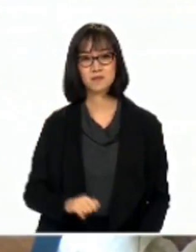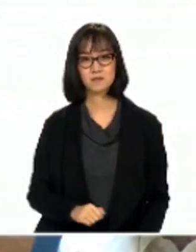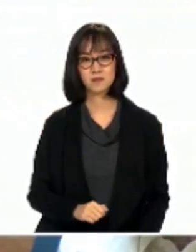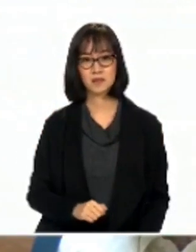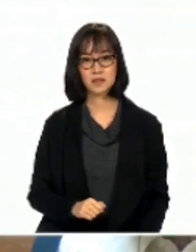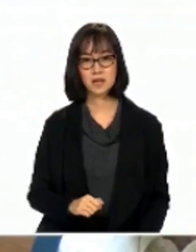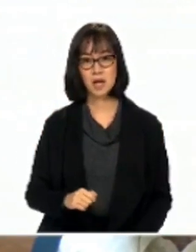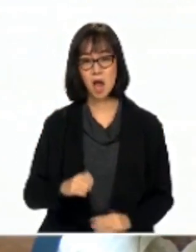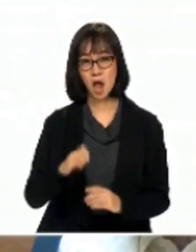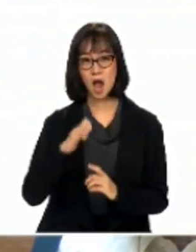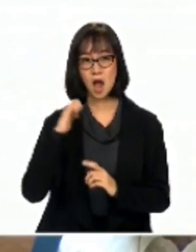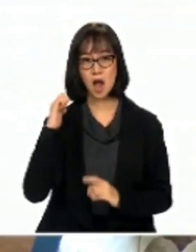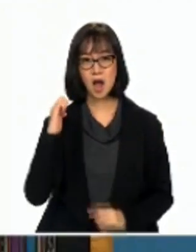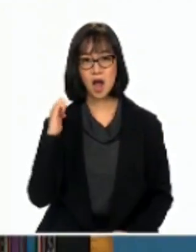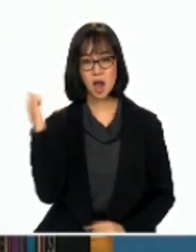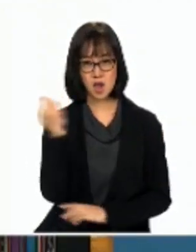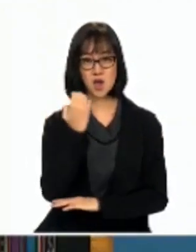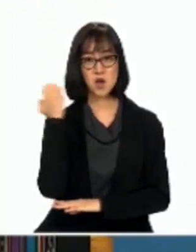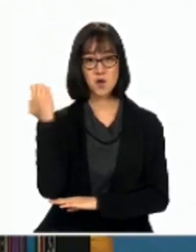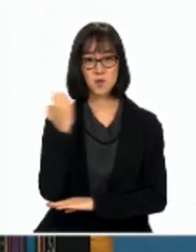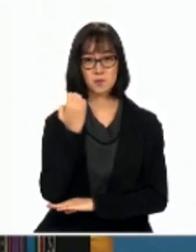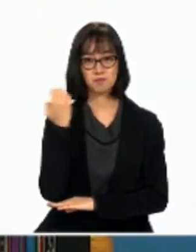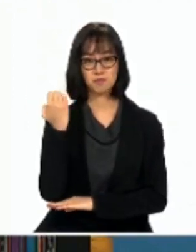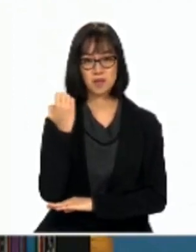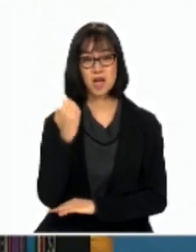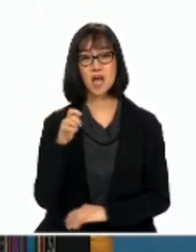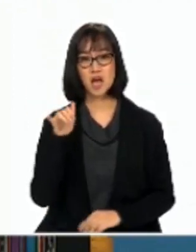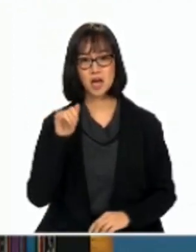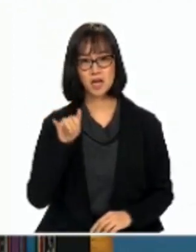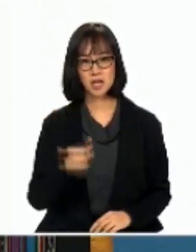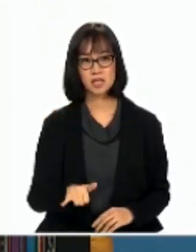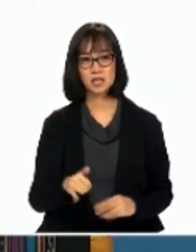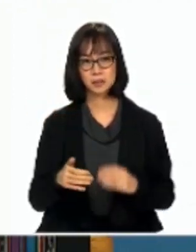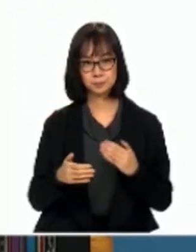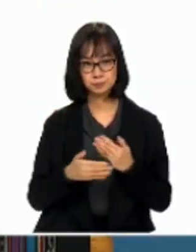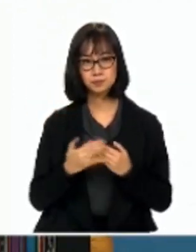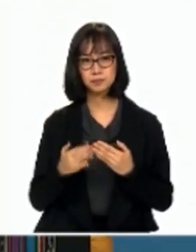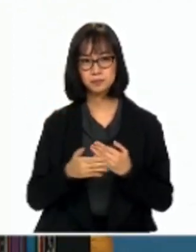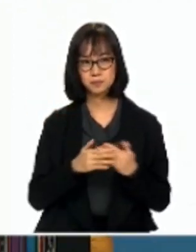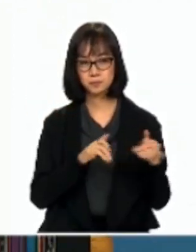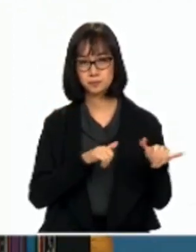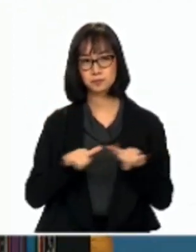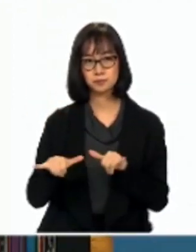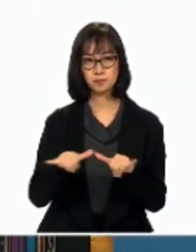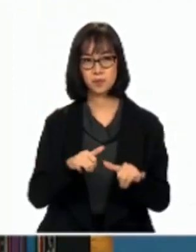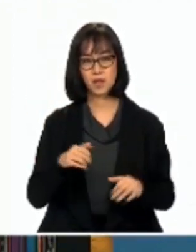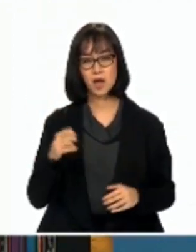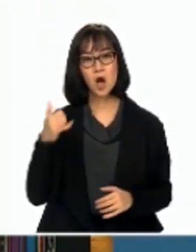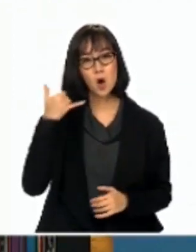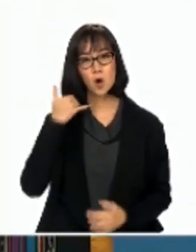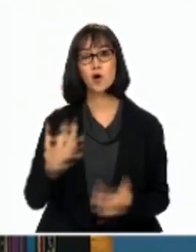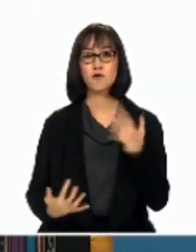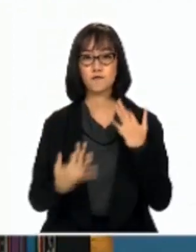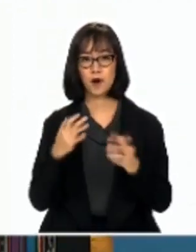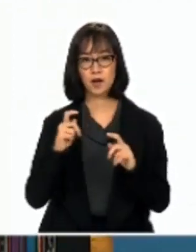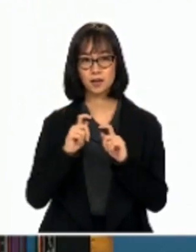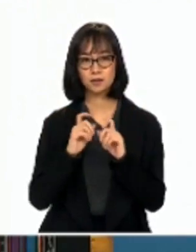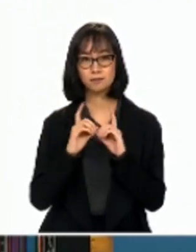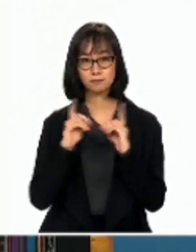emergency? That's the standard. So it's fire, they call the fire department.